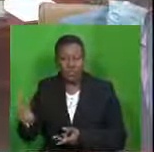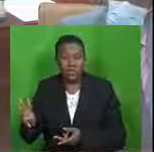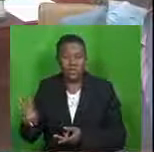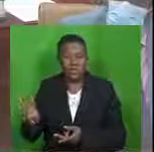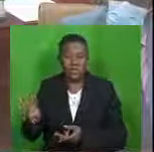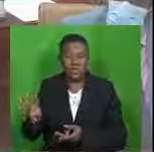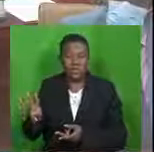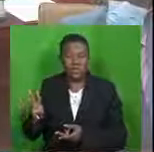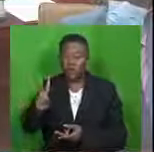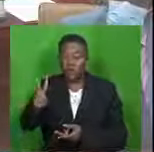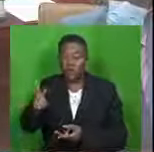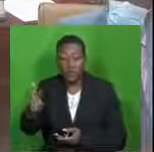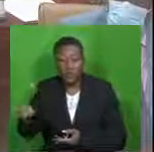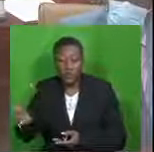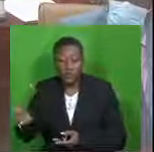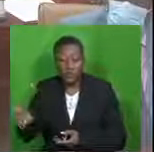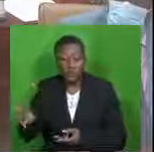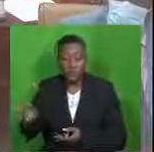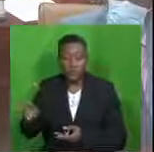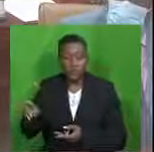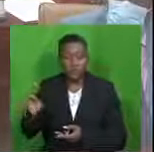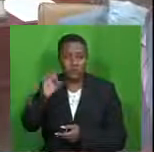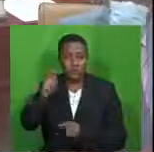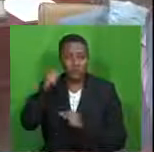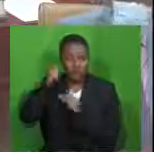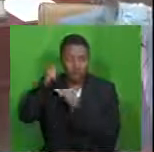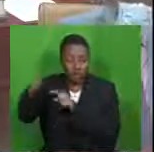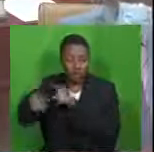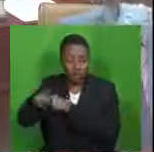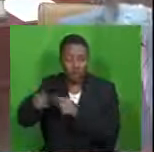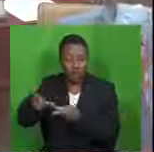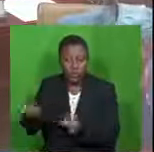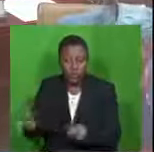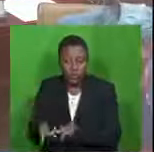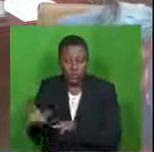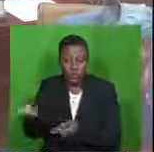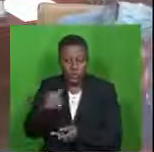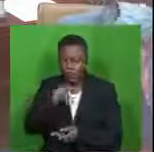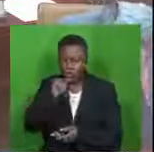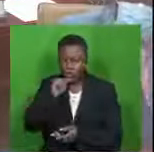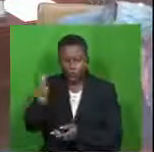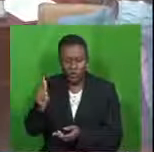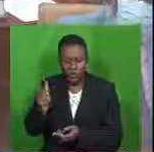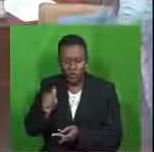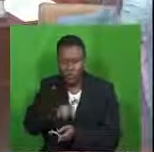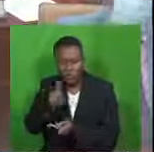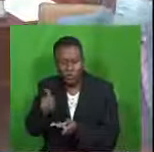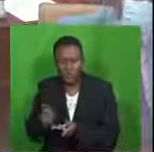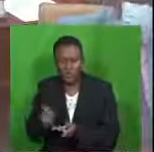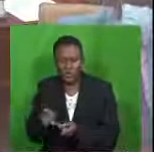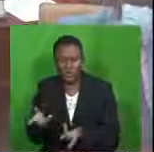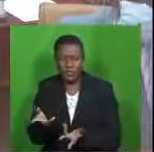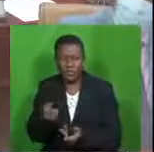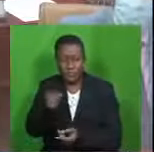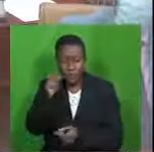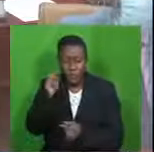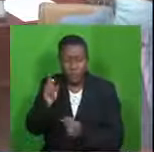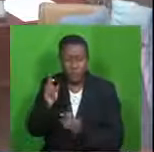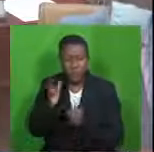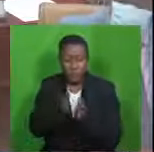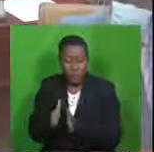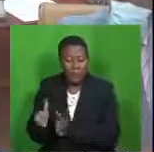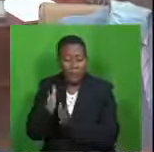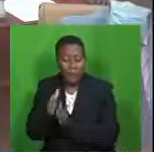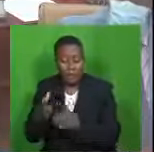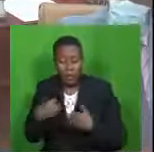in the Volta region, if you look at the stadium, not up to scratch. You have to plan ahead. But these are all